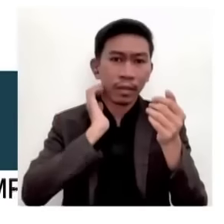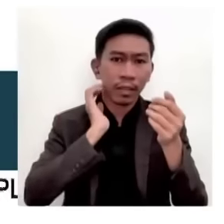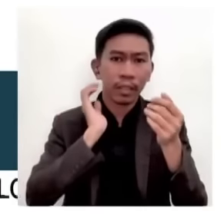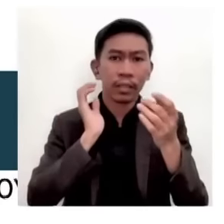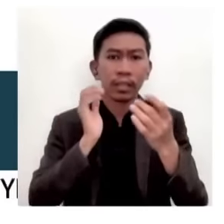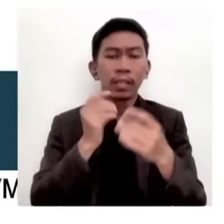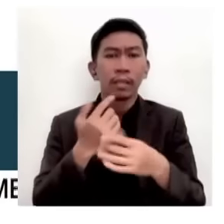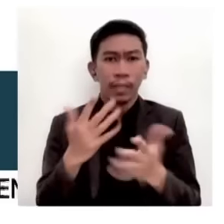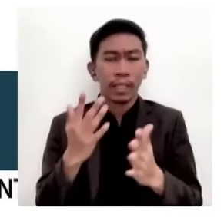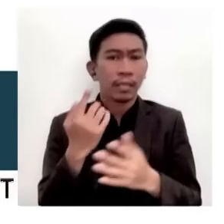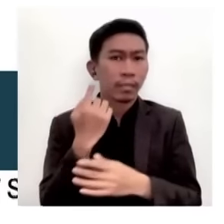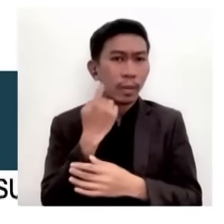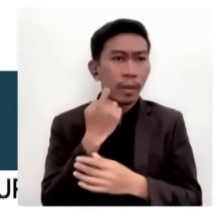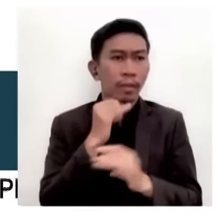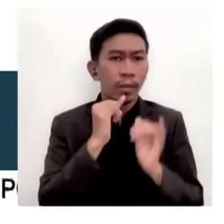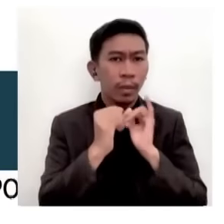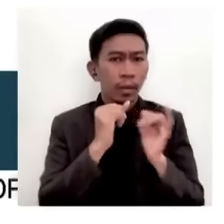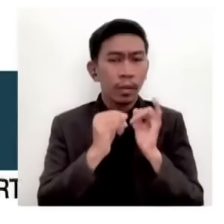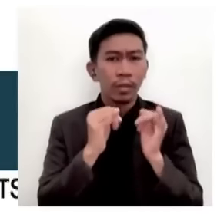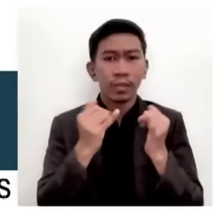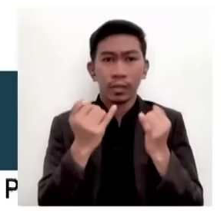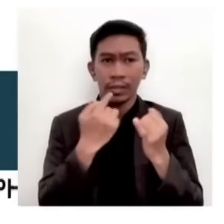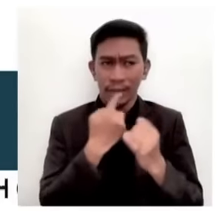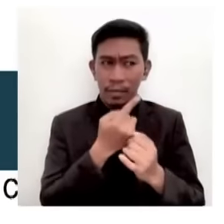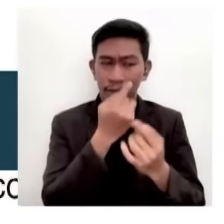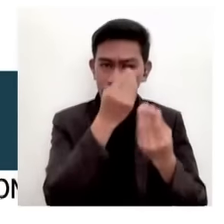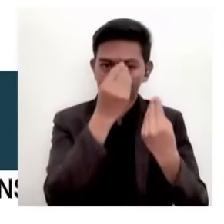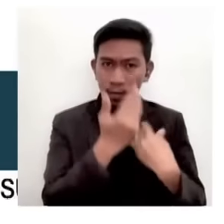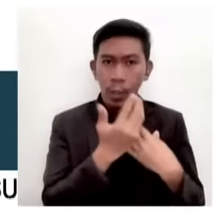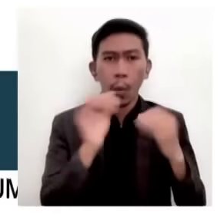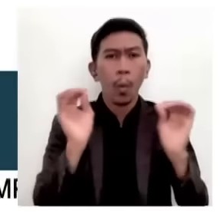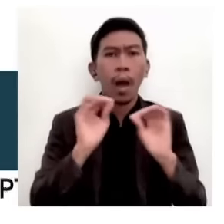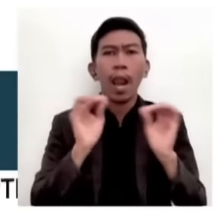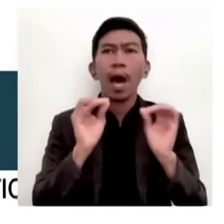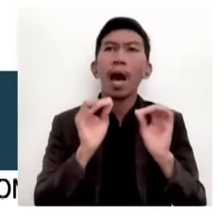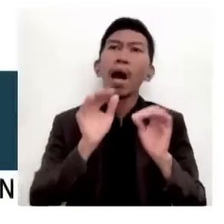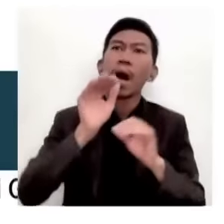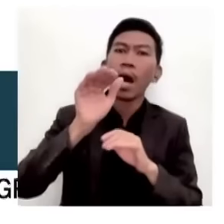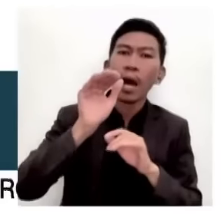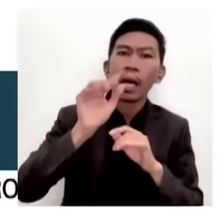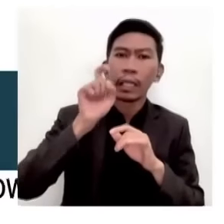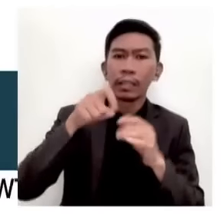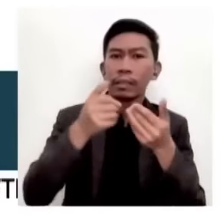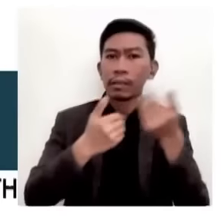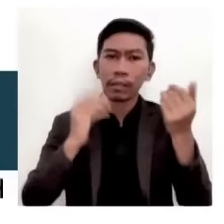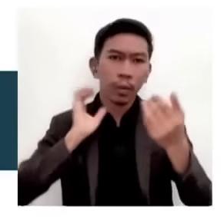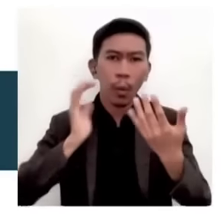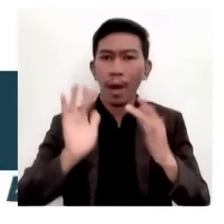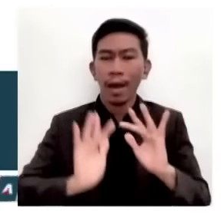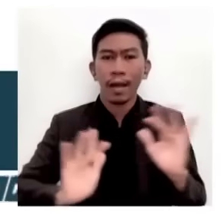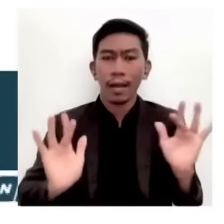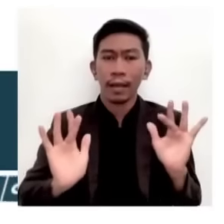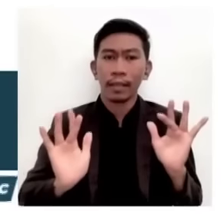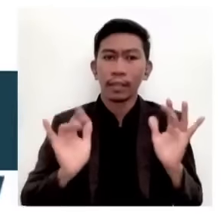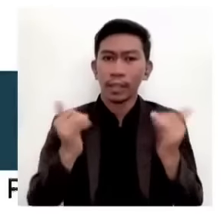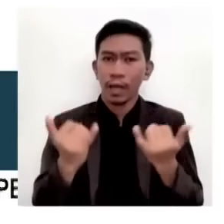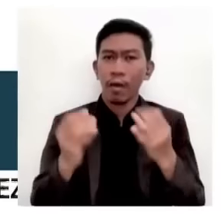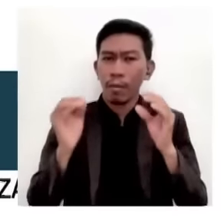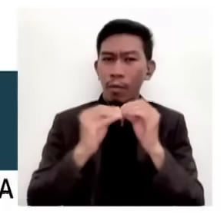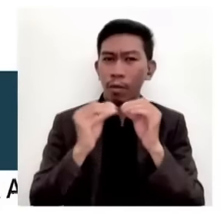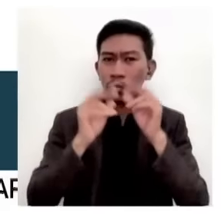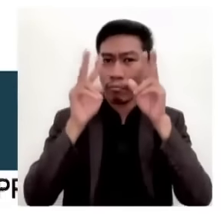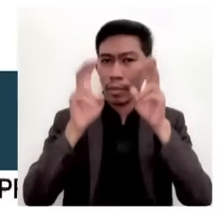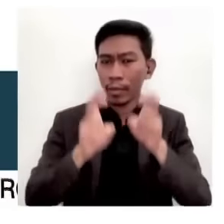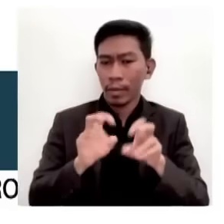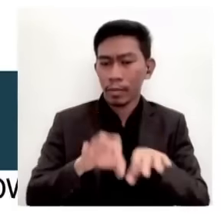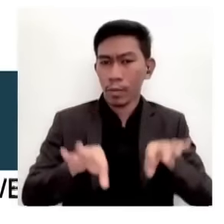your call to secede. There is no clamor. That's what they're saying. There are more important issues. That's what they're saying as well. And you